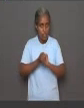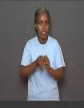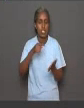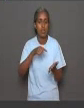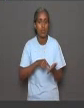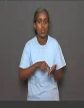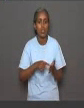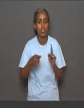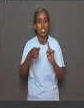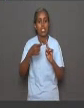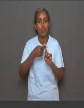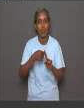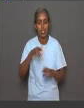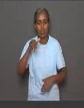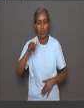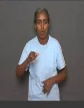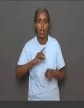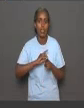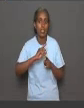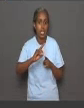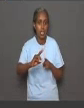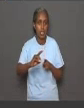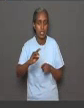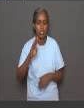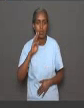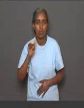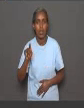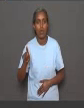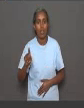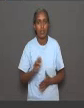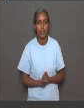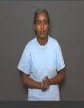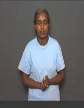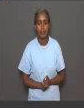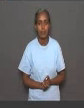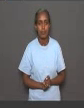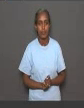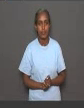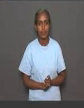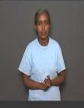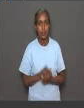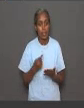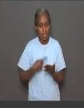we shift the points in the positive y direction by 1.